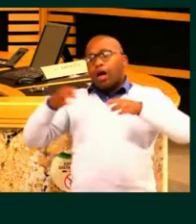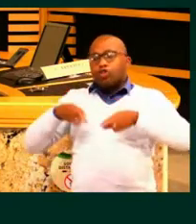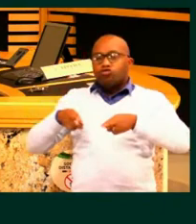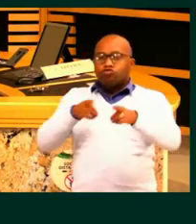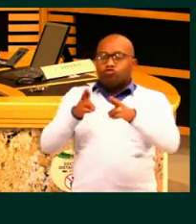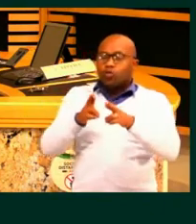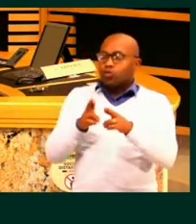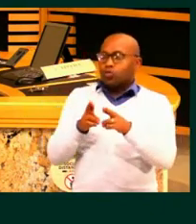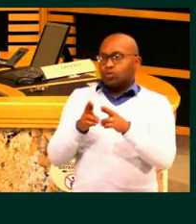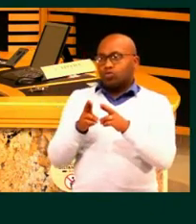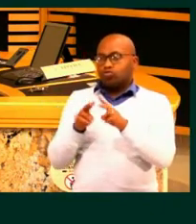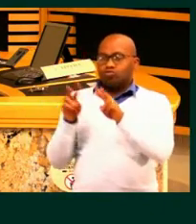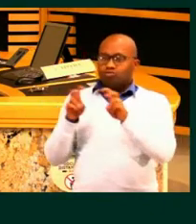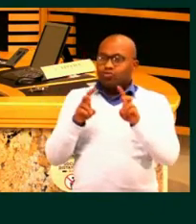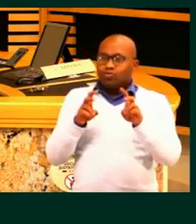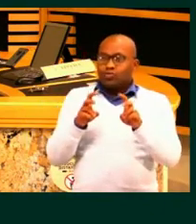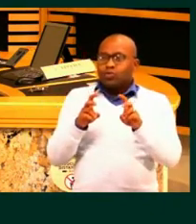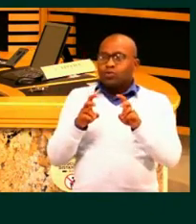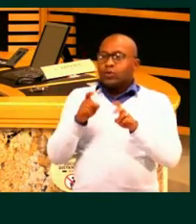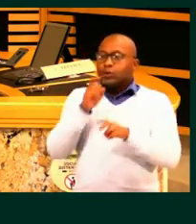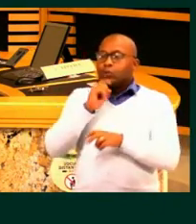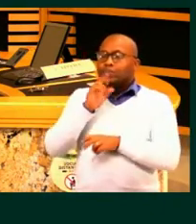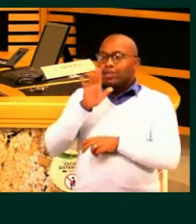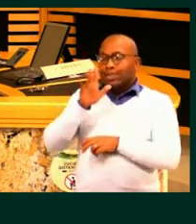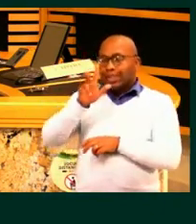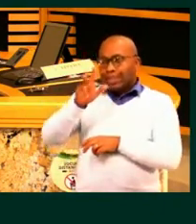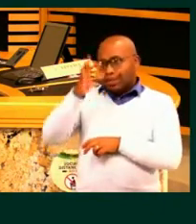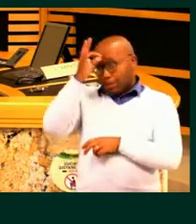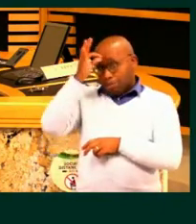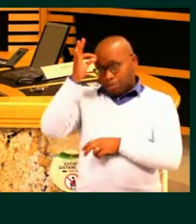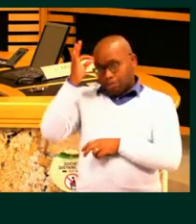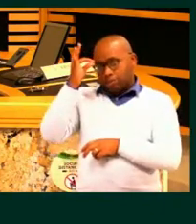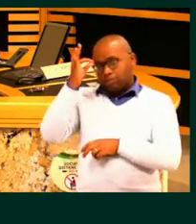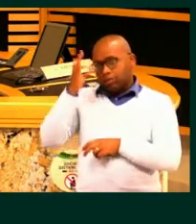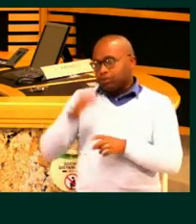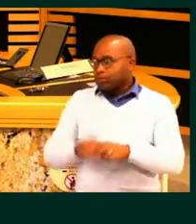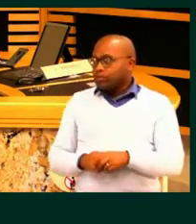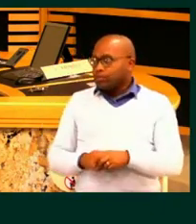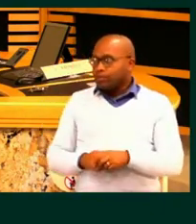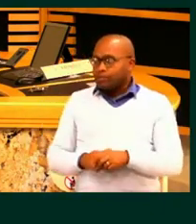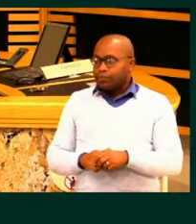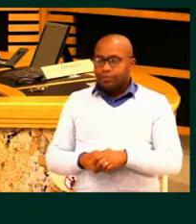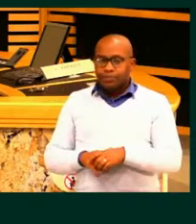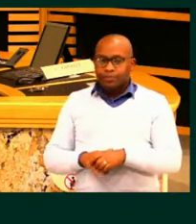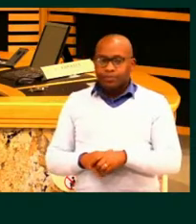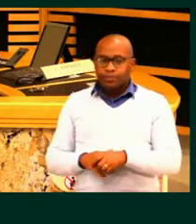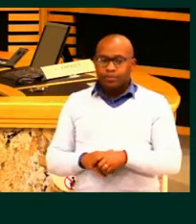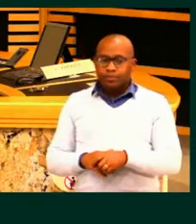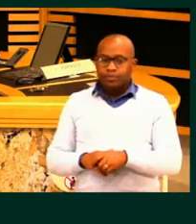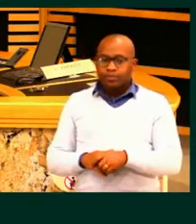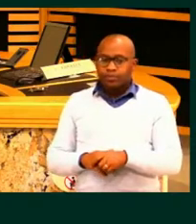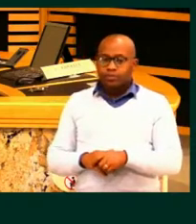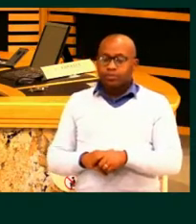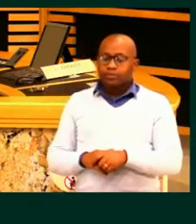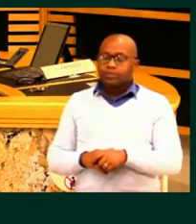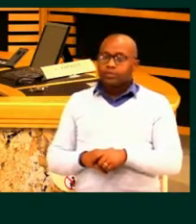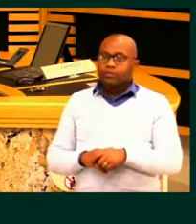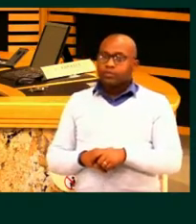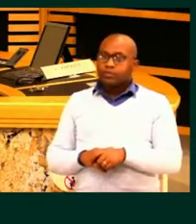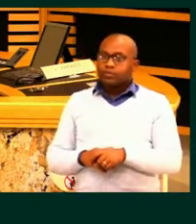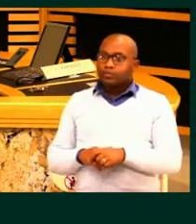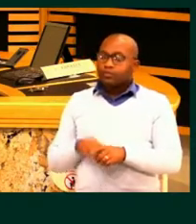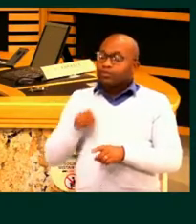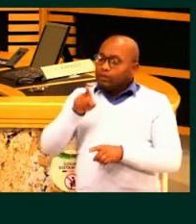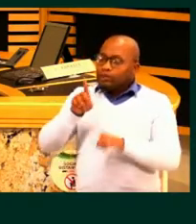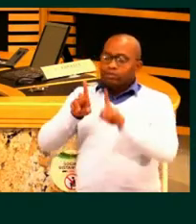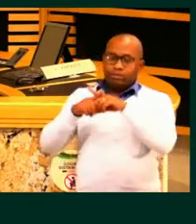within 8 minutes per incident the department could further also